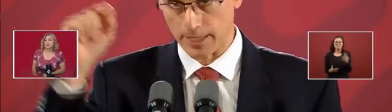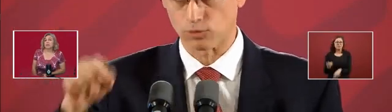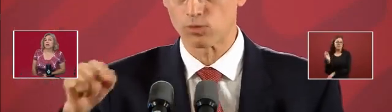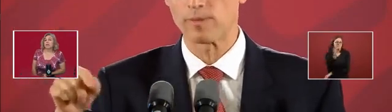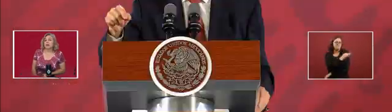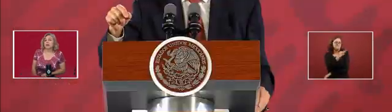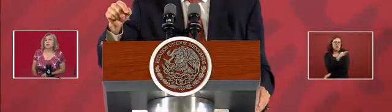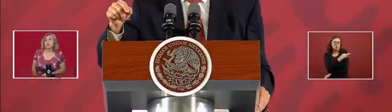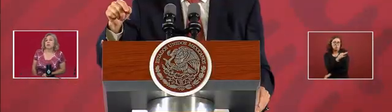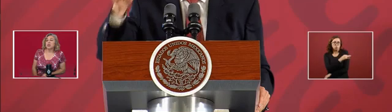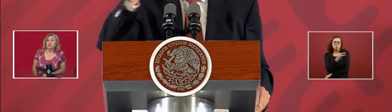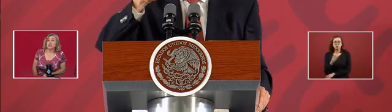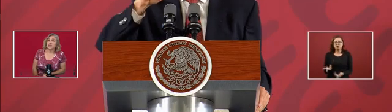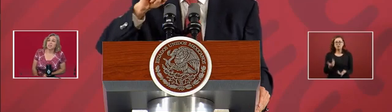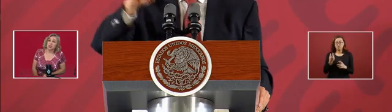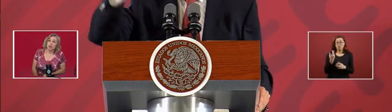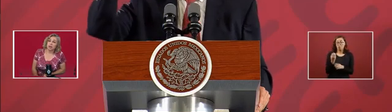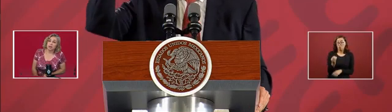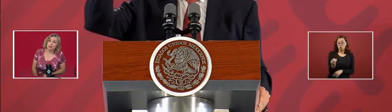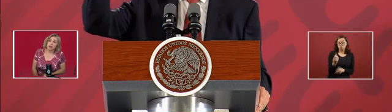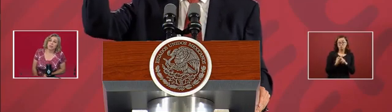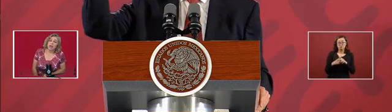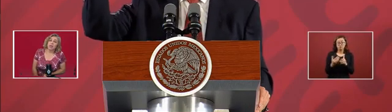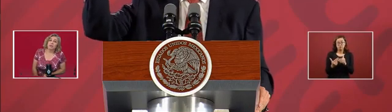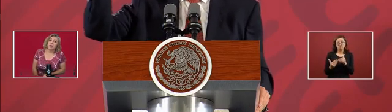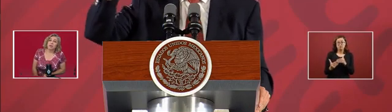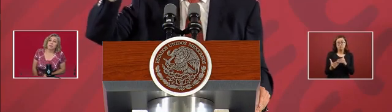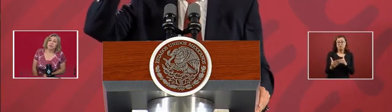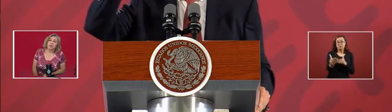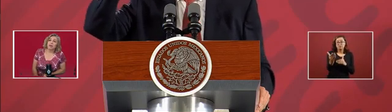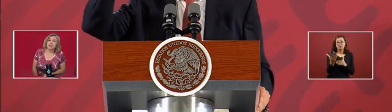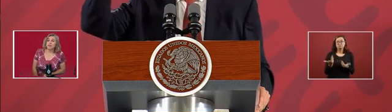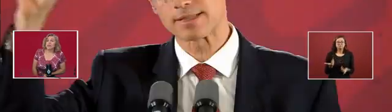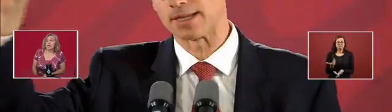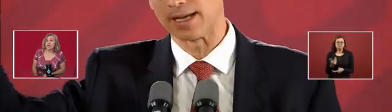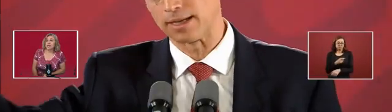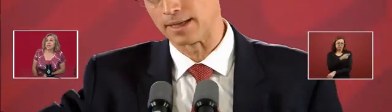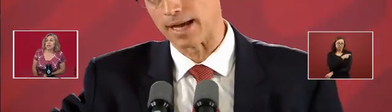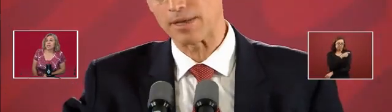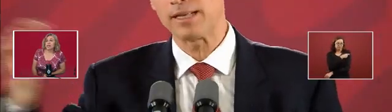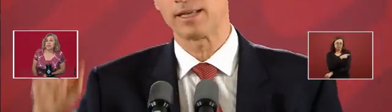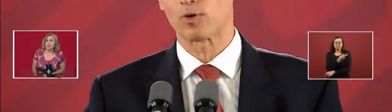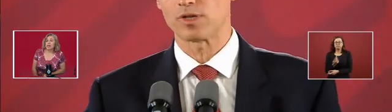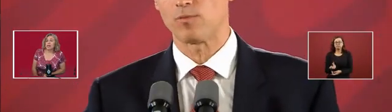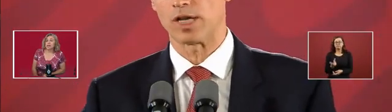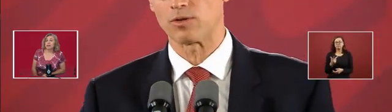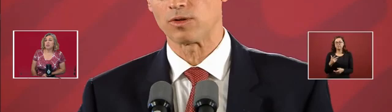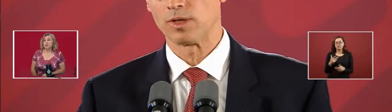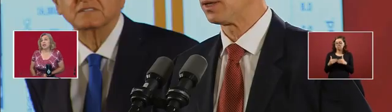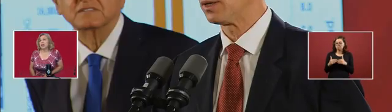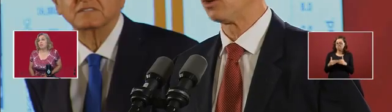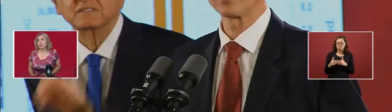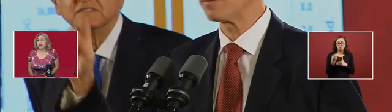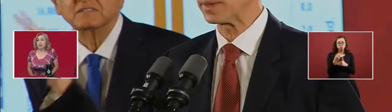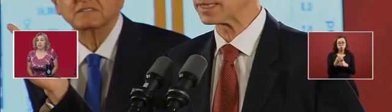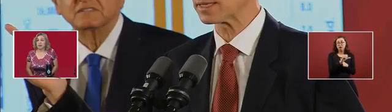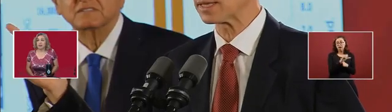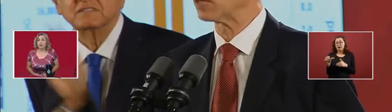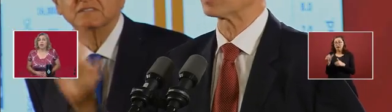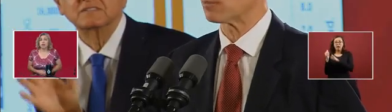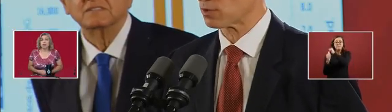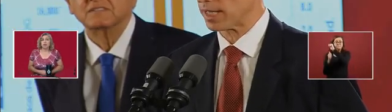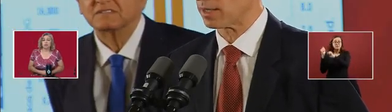it year to year. No, it's not that we don't think it's important. We vaccinate against influenza, not to